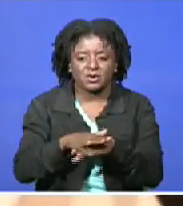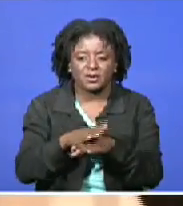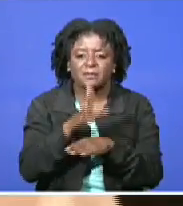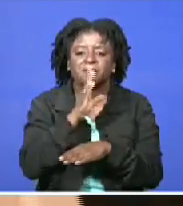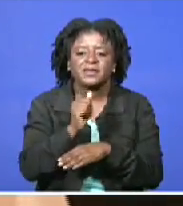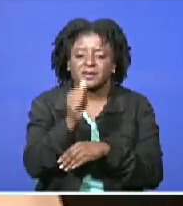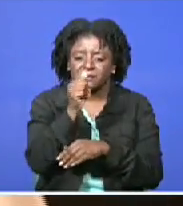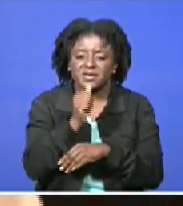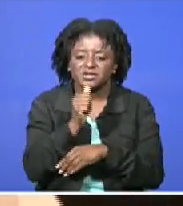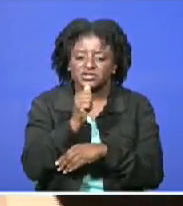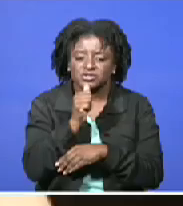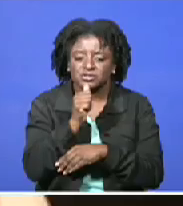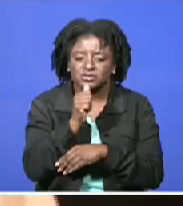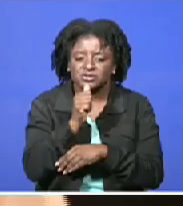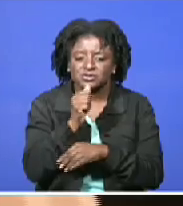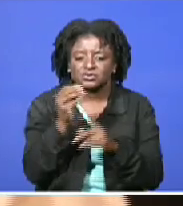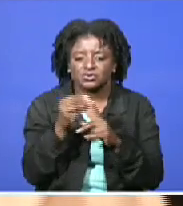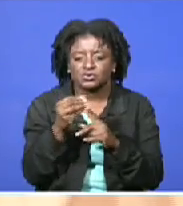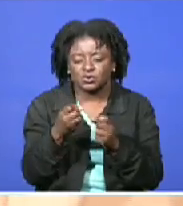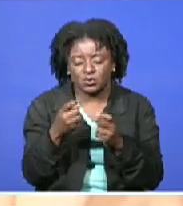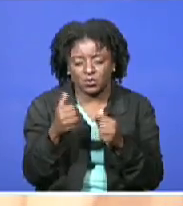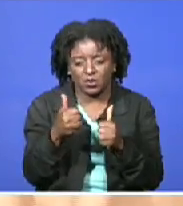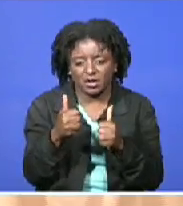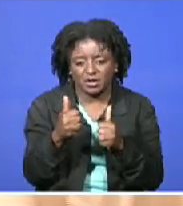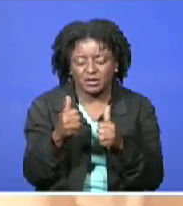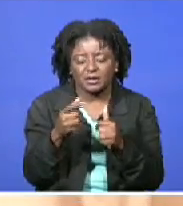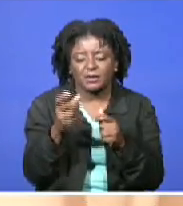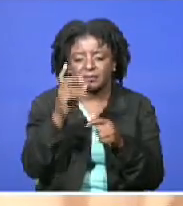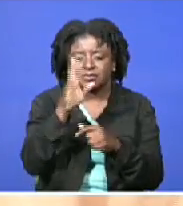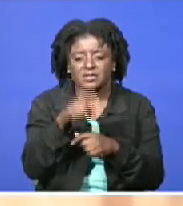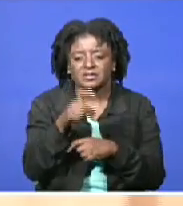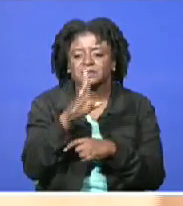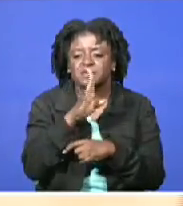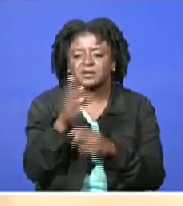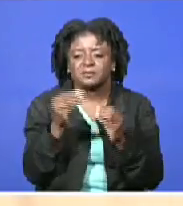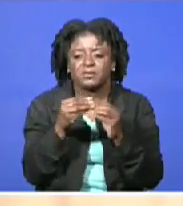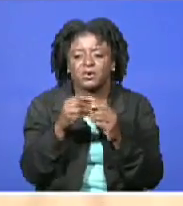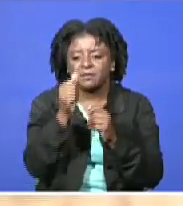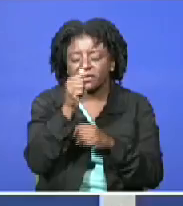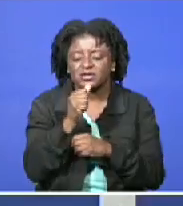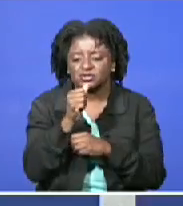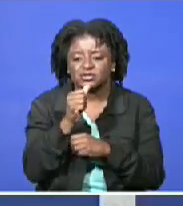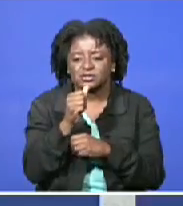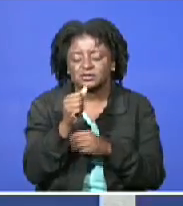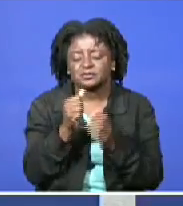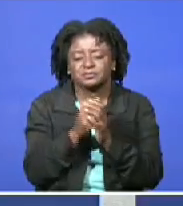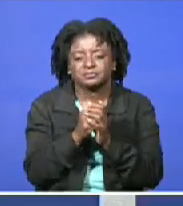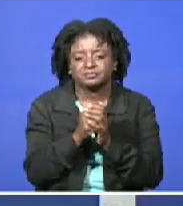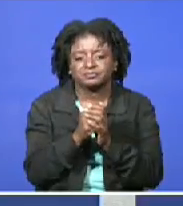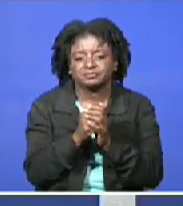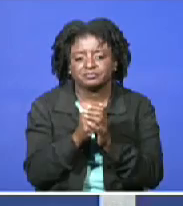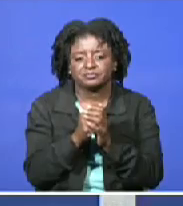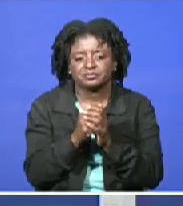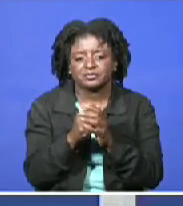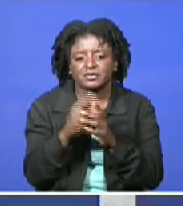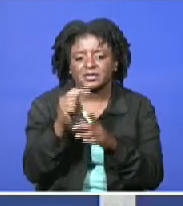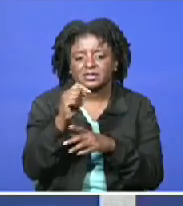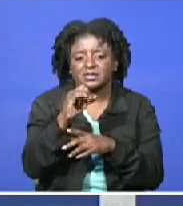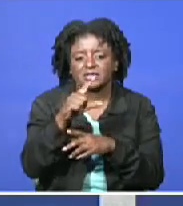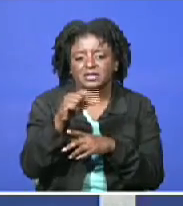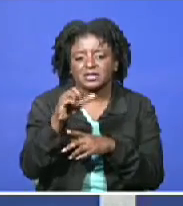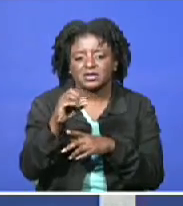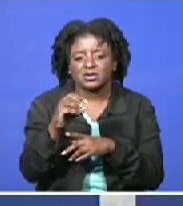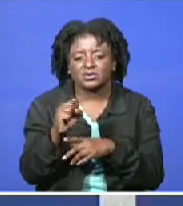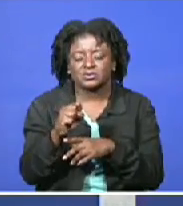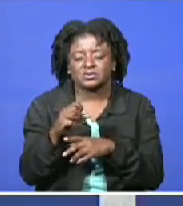too quick and too spasmodic. We need to be more patient and selective in our shooting. Telios swept Mount Carmel in